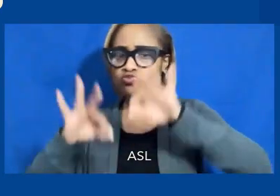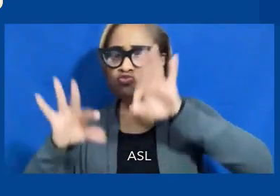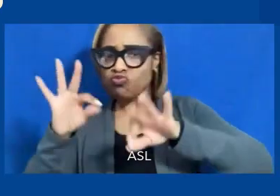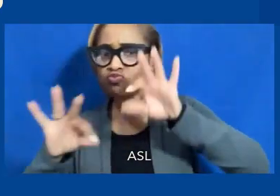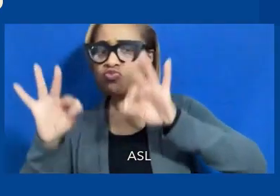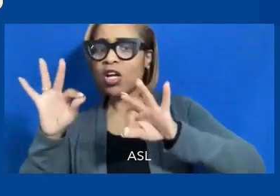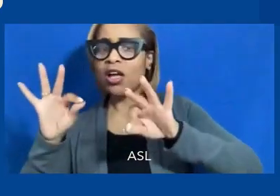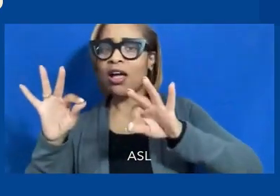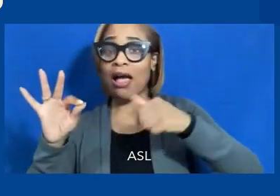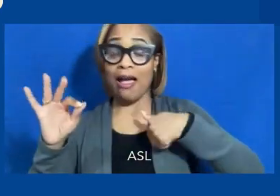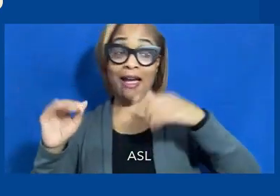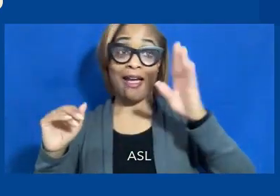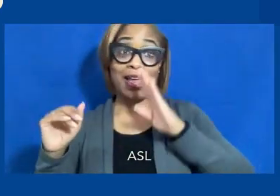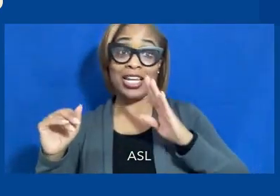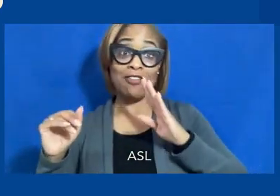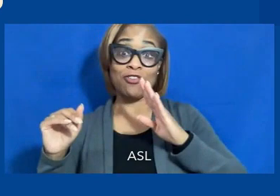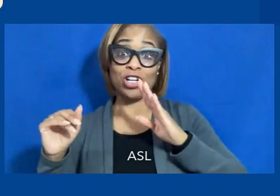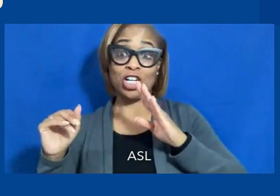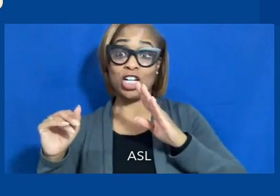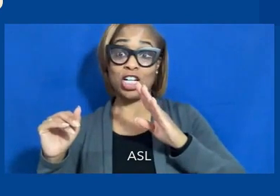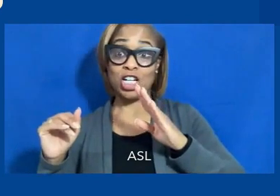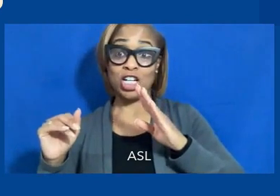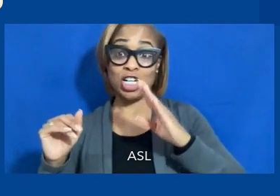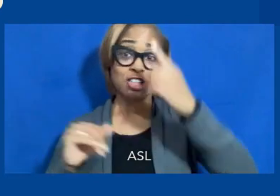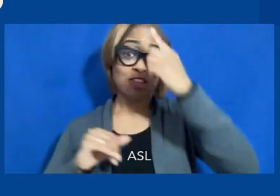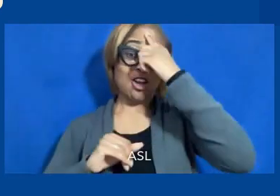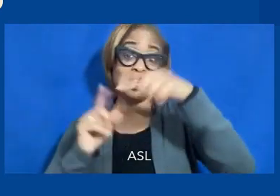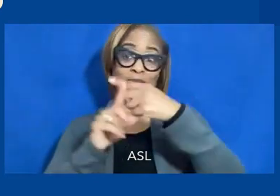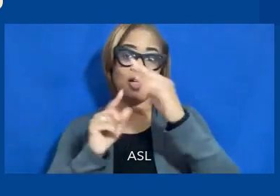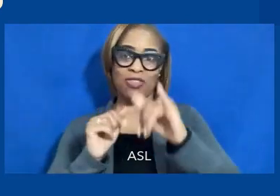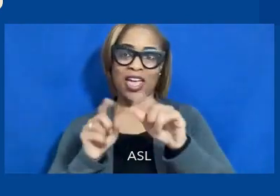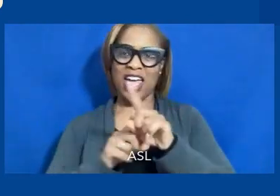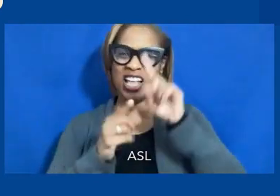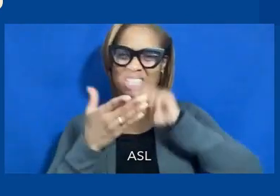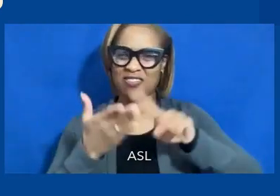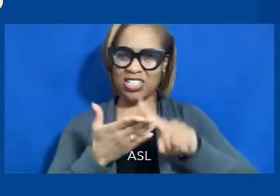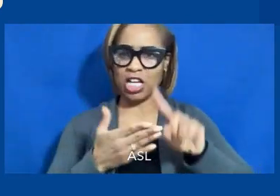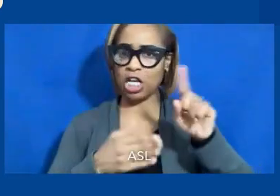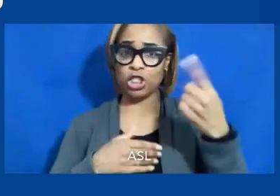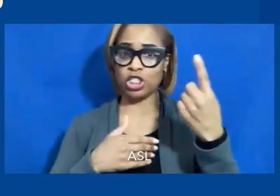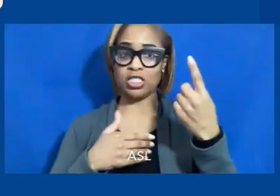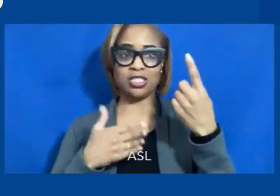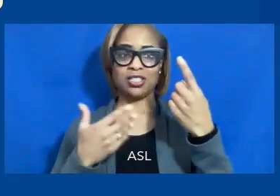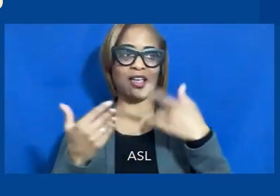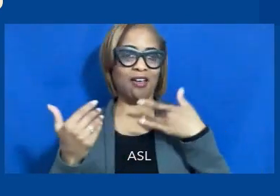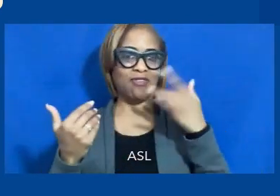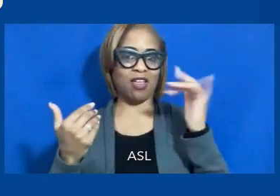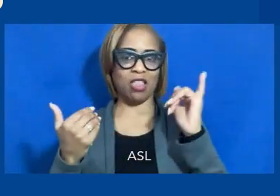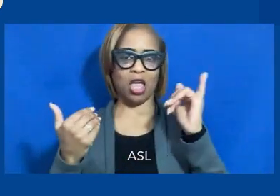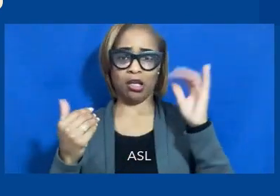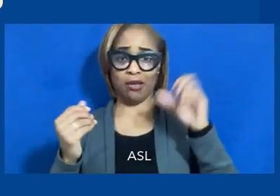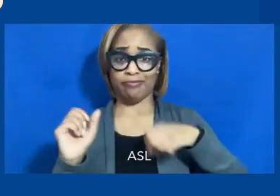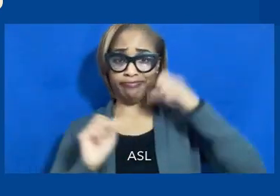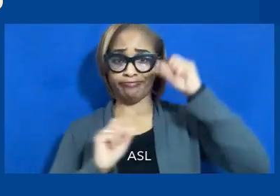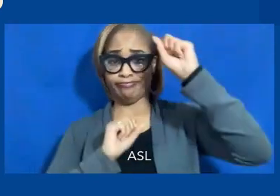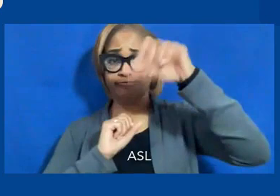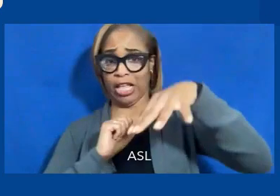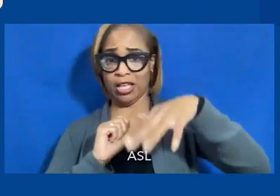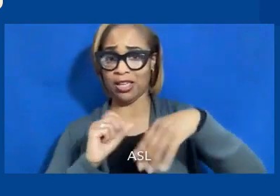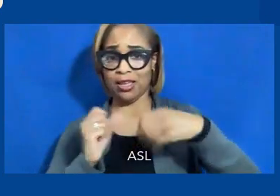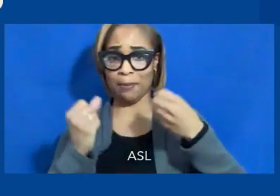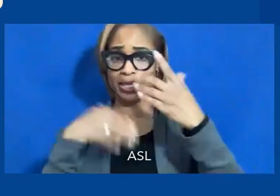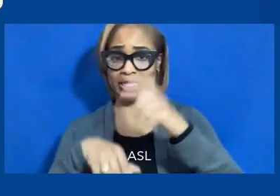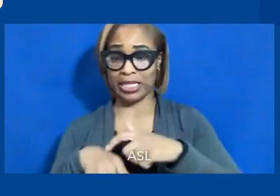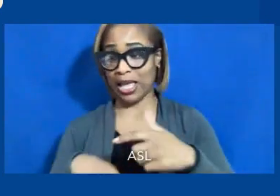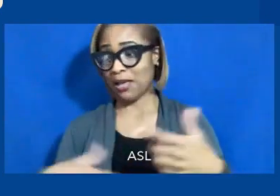I never even thought about that as an investigation. I just like feel like I've been thrown into it so many times, and I still